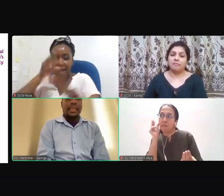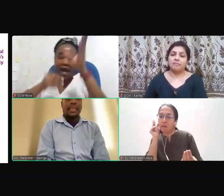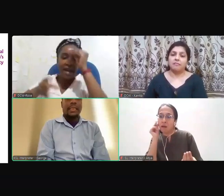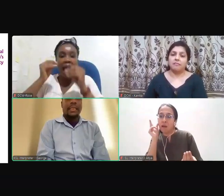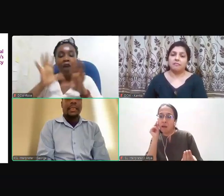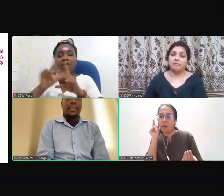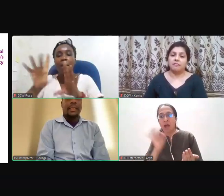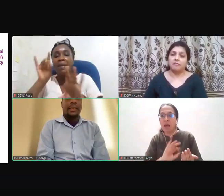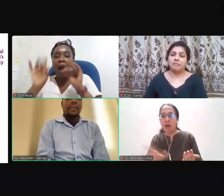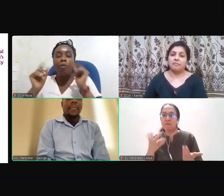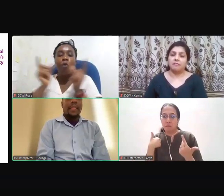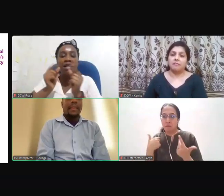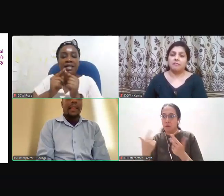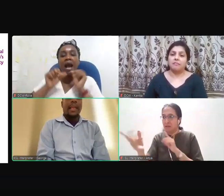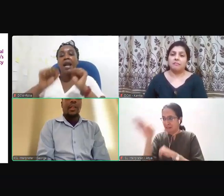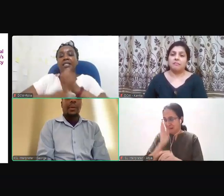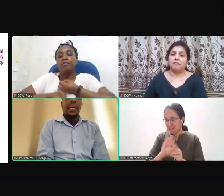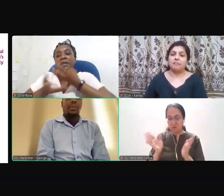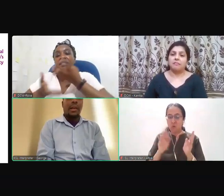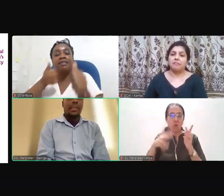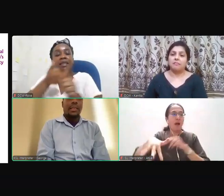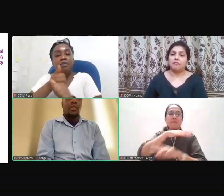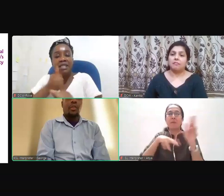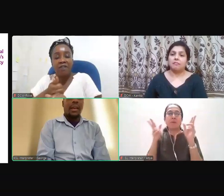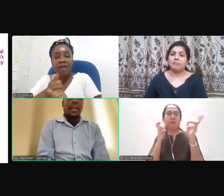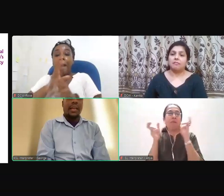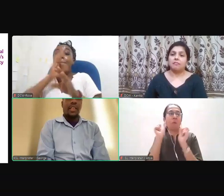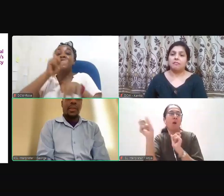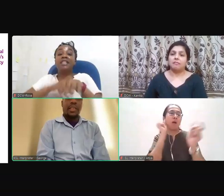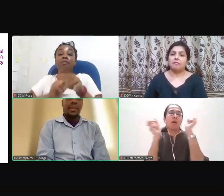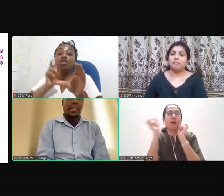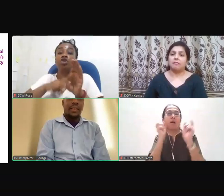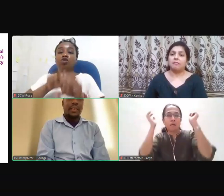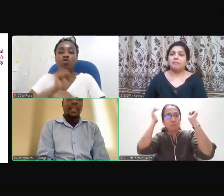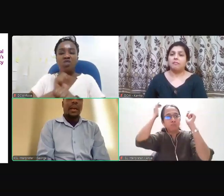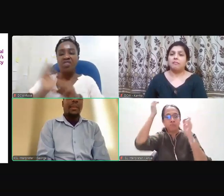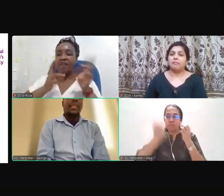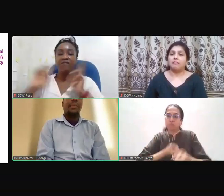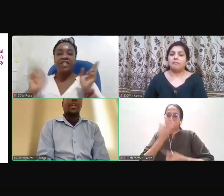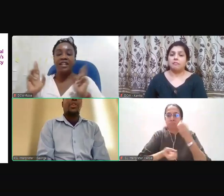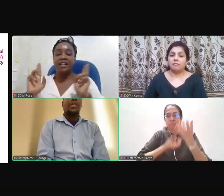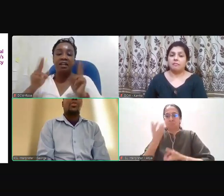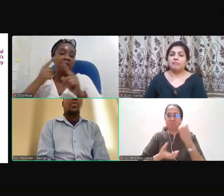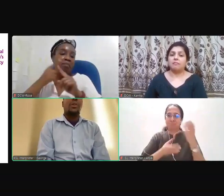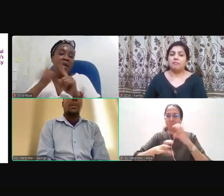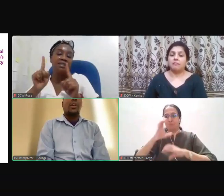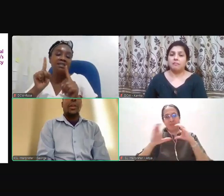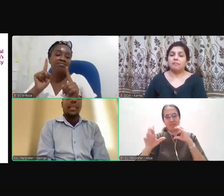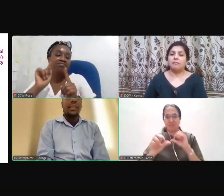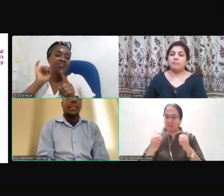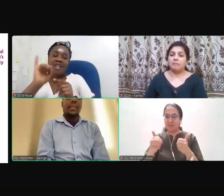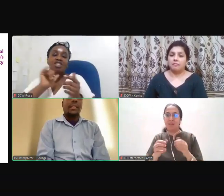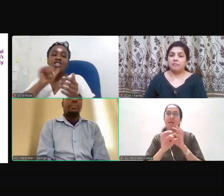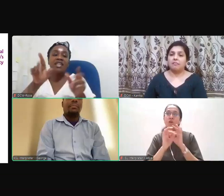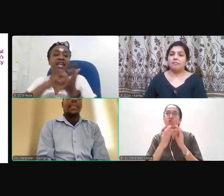learnings. They learn they pick up words as they go by, they can express themselves. By the time they're joining school, they're